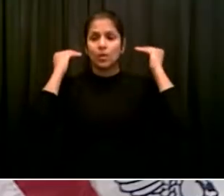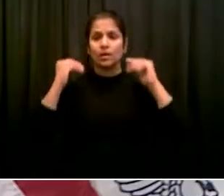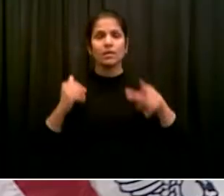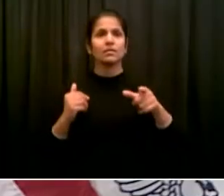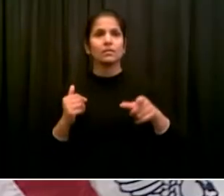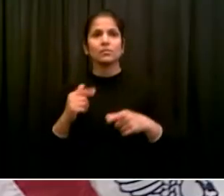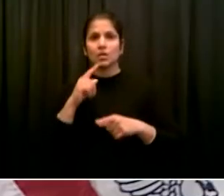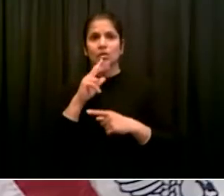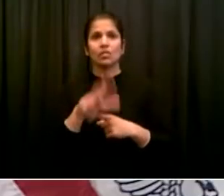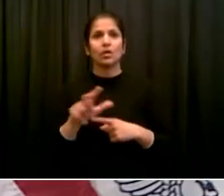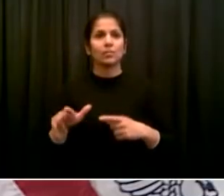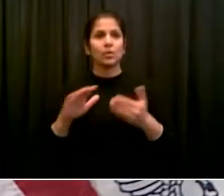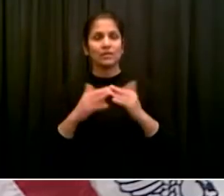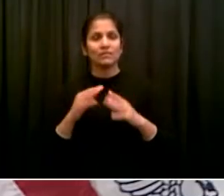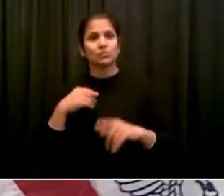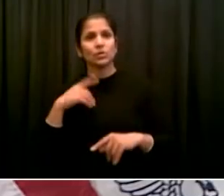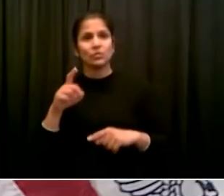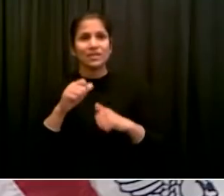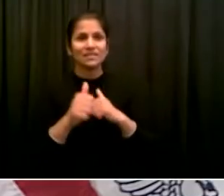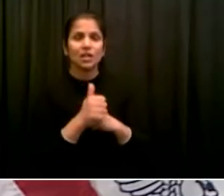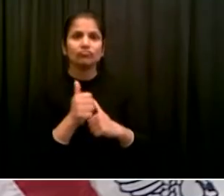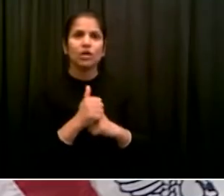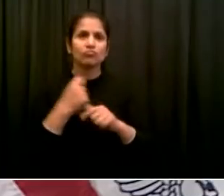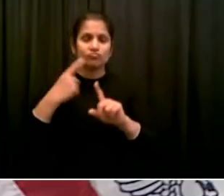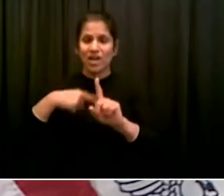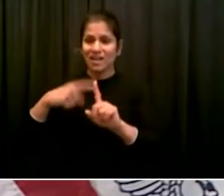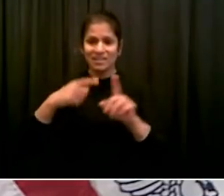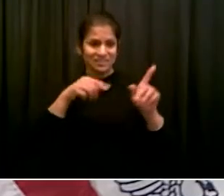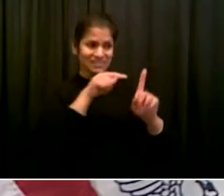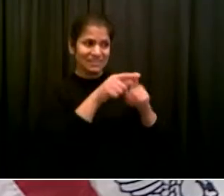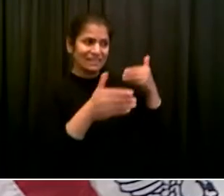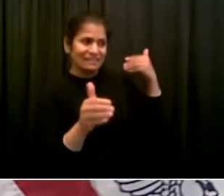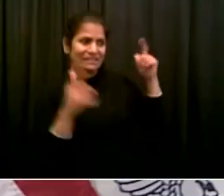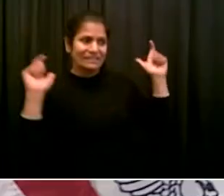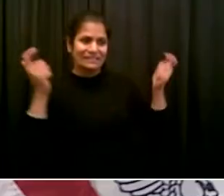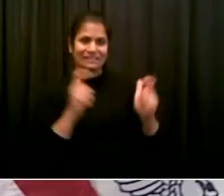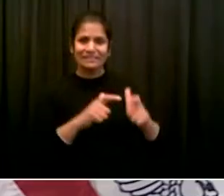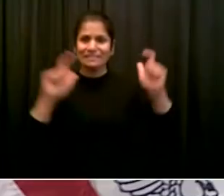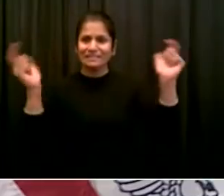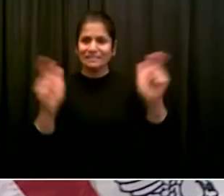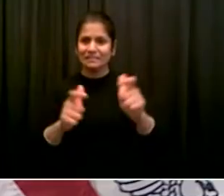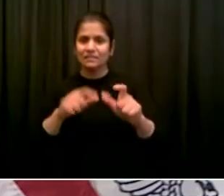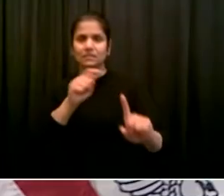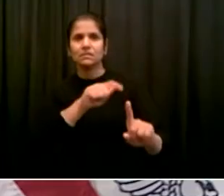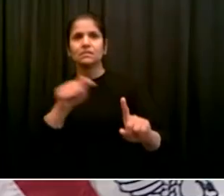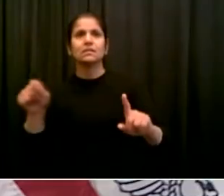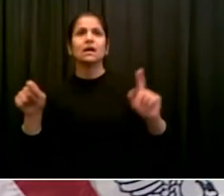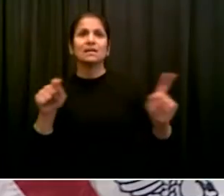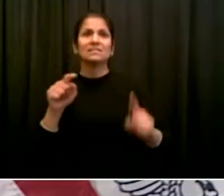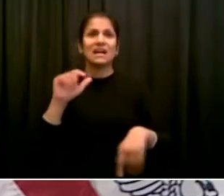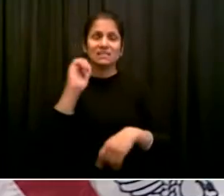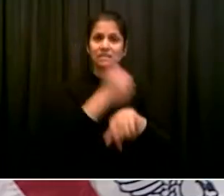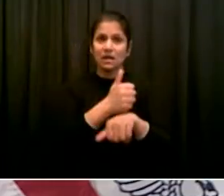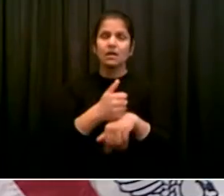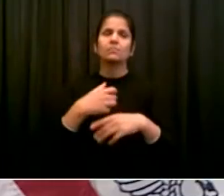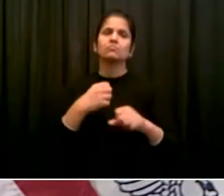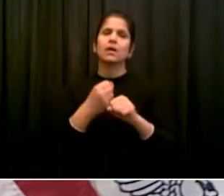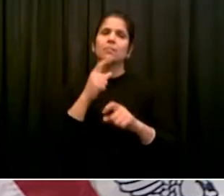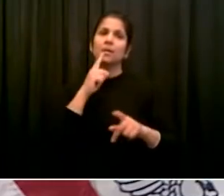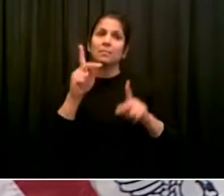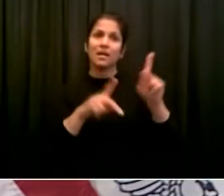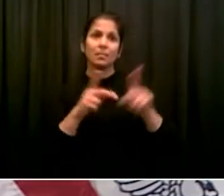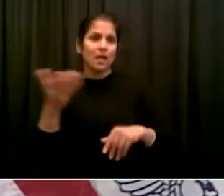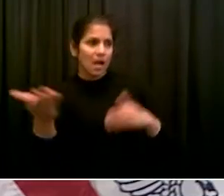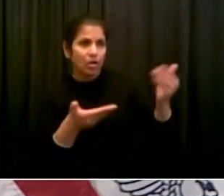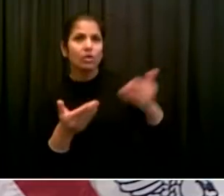need and the danger is greatest. So the physical reality is the sites are there. The people hired to do the vaccinating come from the communities.